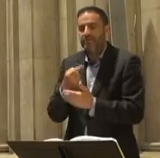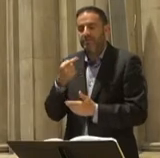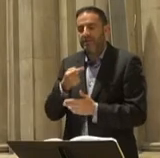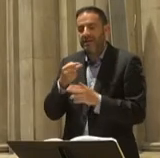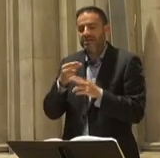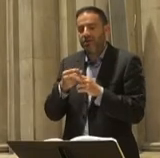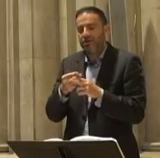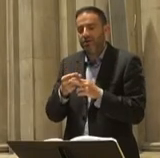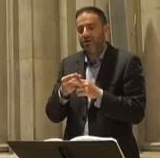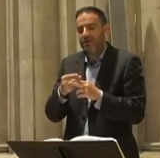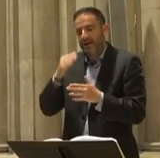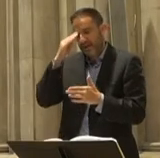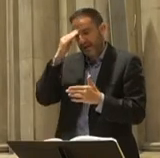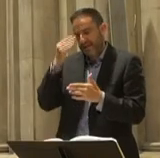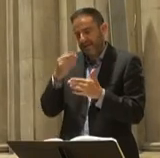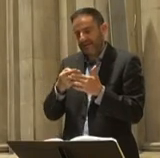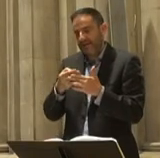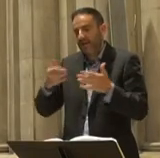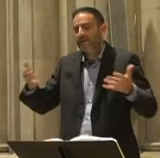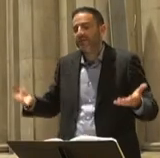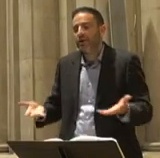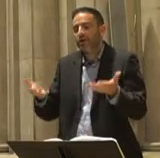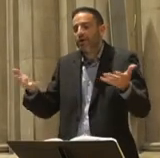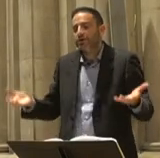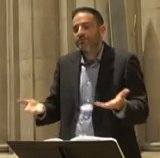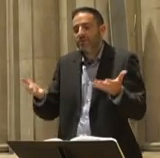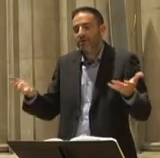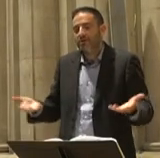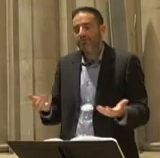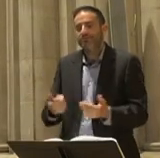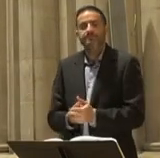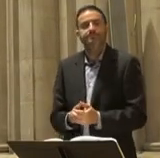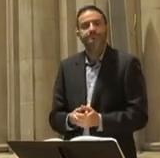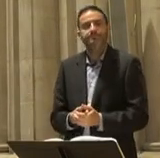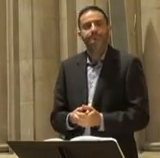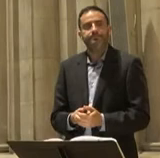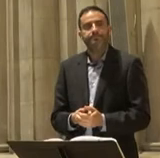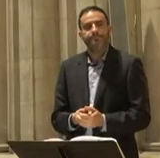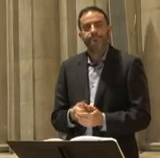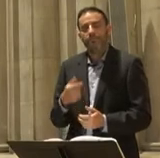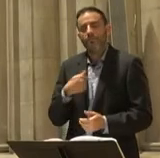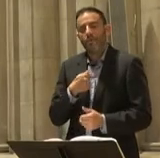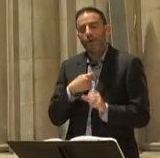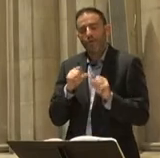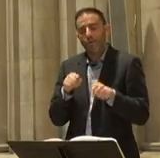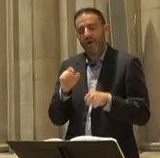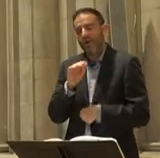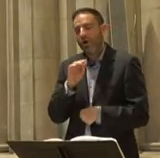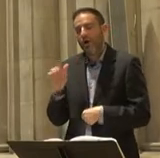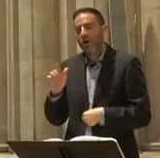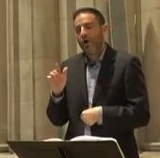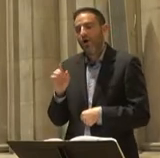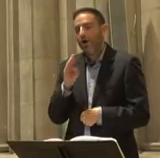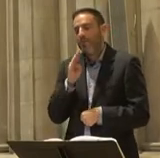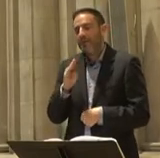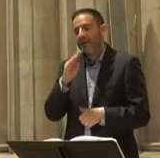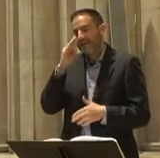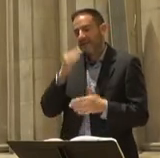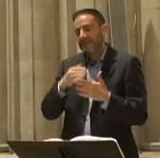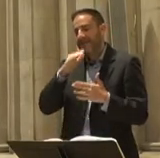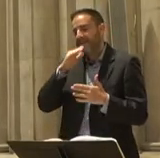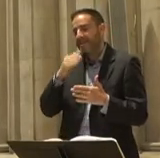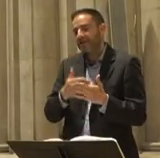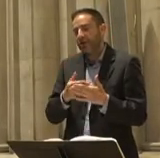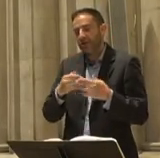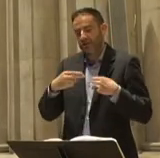also the son of encouragement. What a title. Would that we could all be sons and daughters and